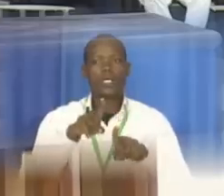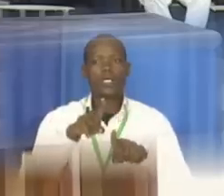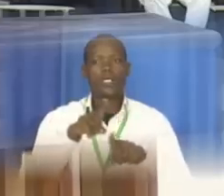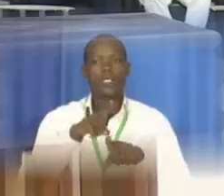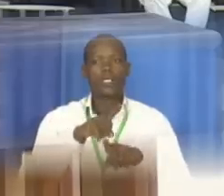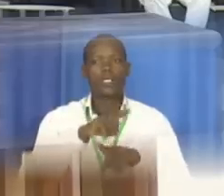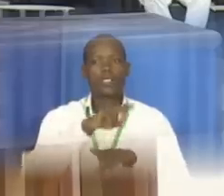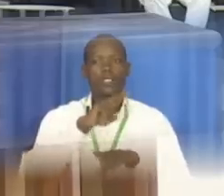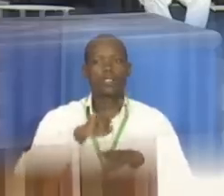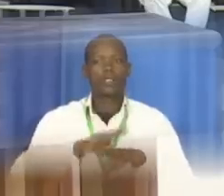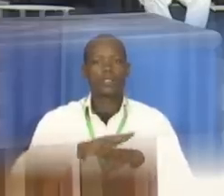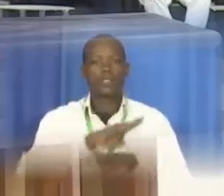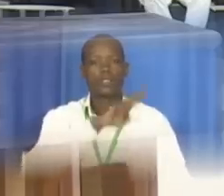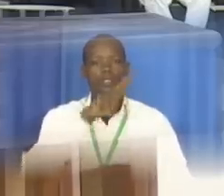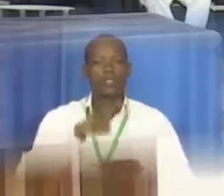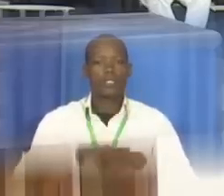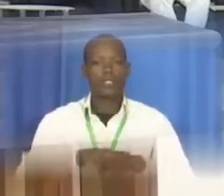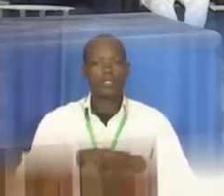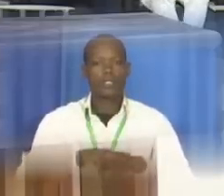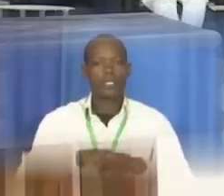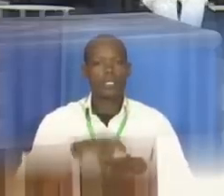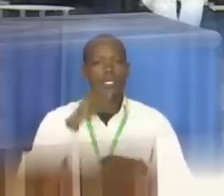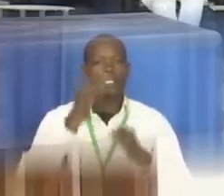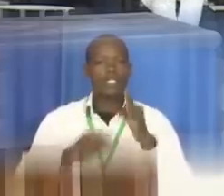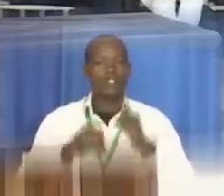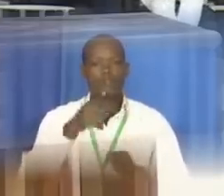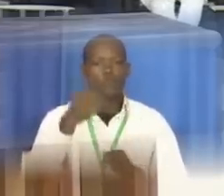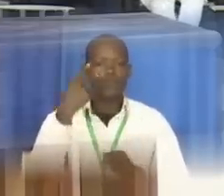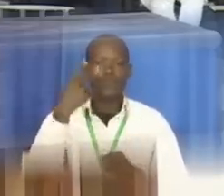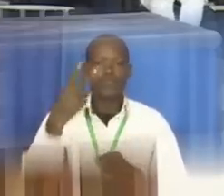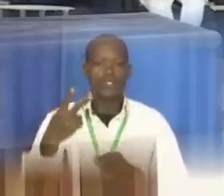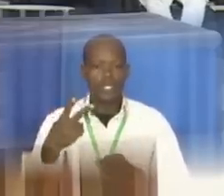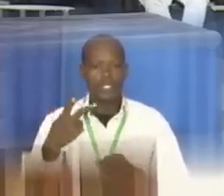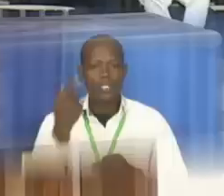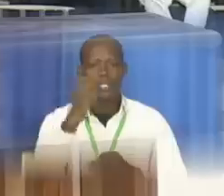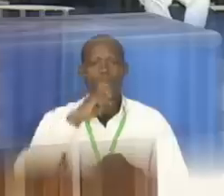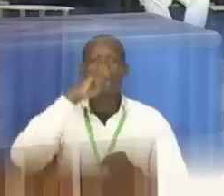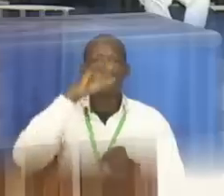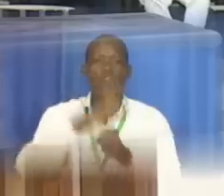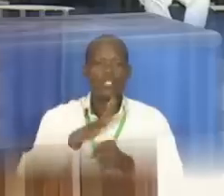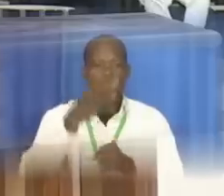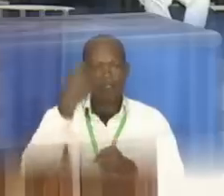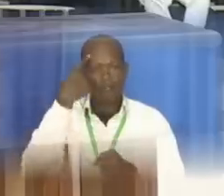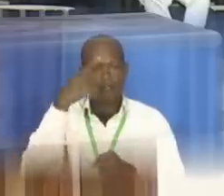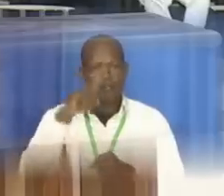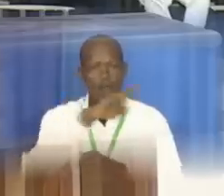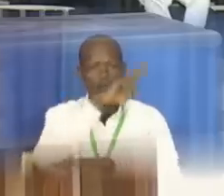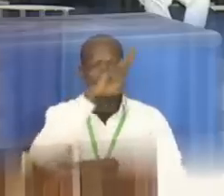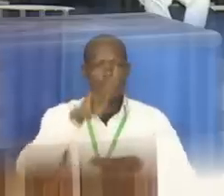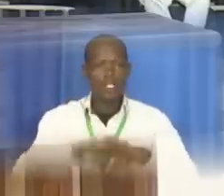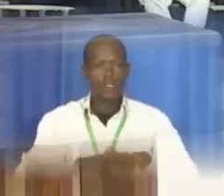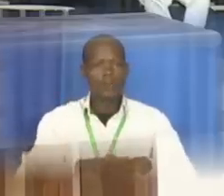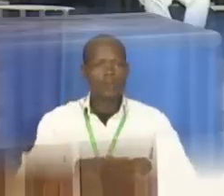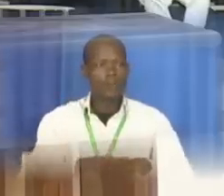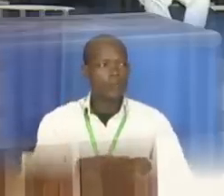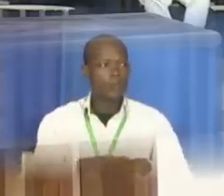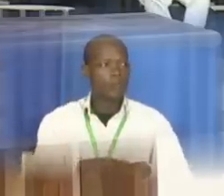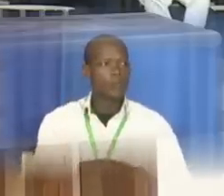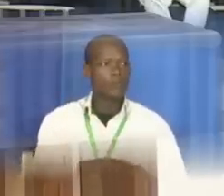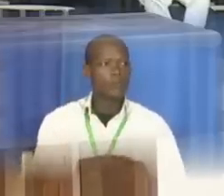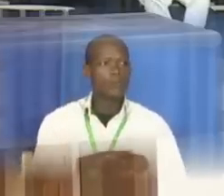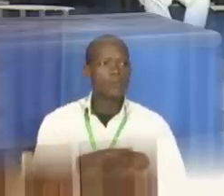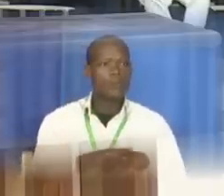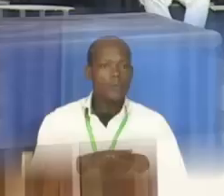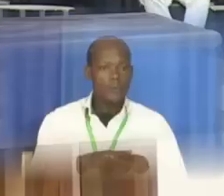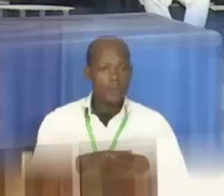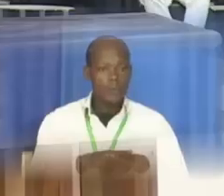if we look at the prophecy for last year for international scene, help them, engineer, you can hear those people clapping.